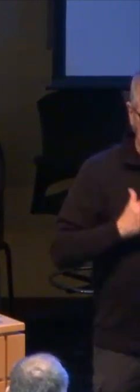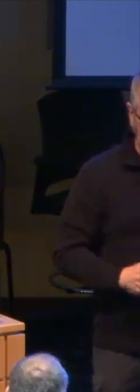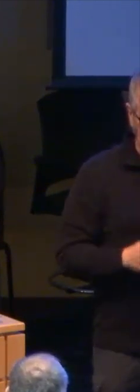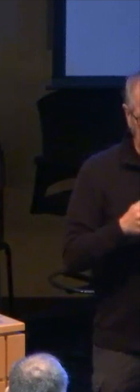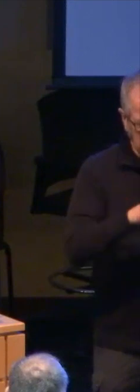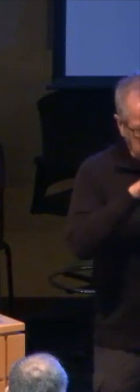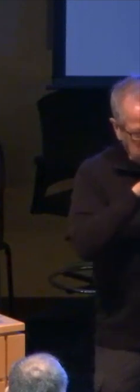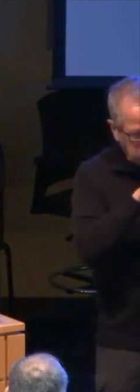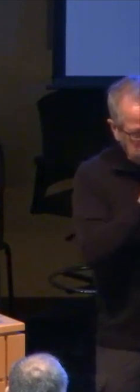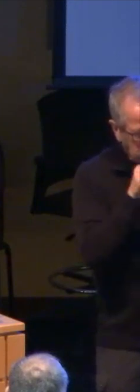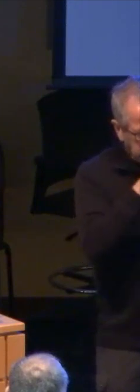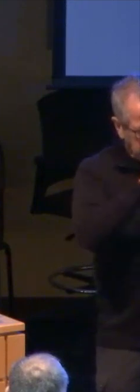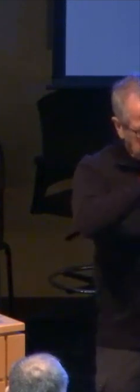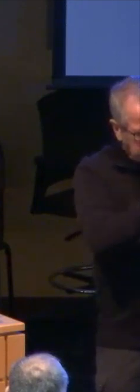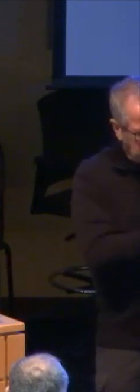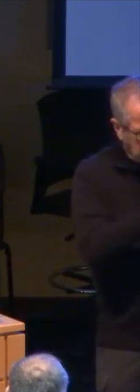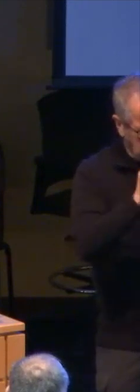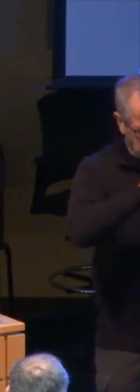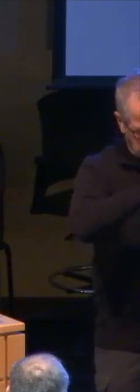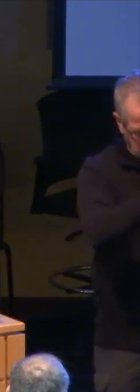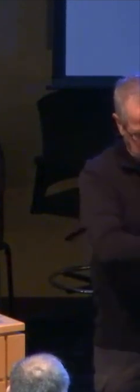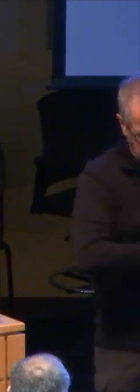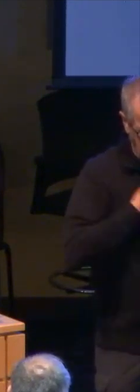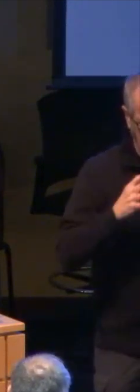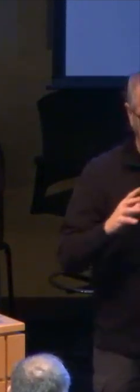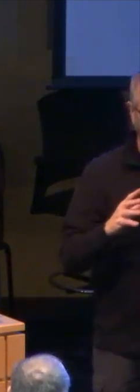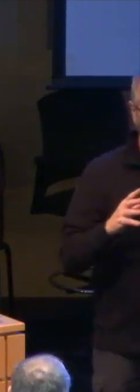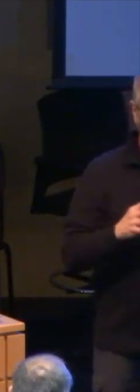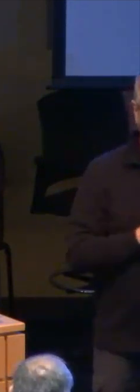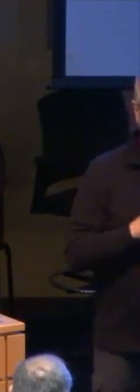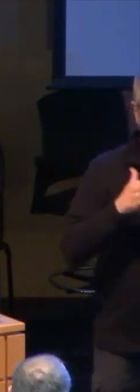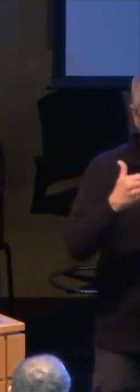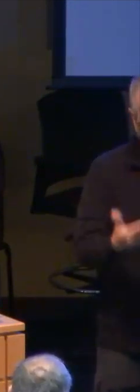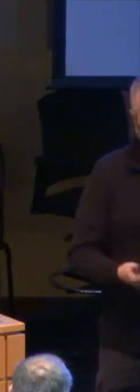Please welcome Dr. Becky Alexander.